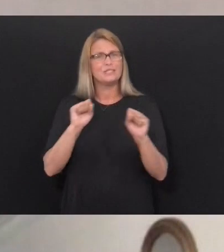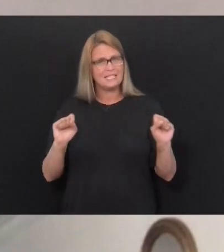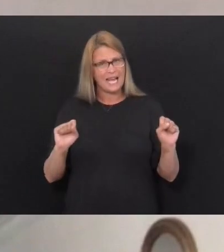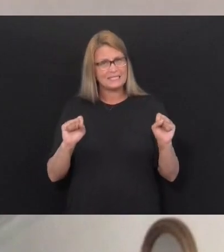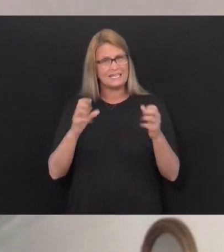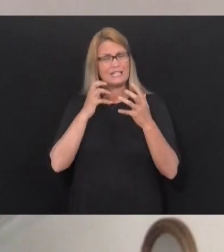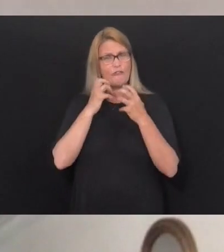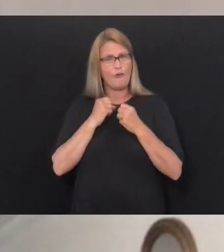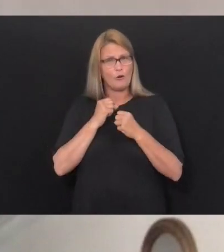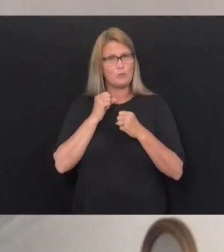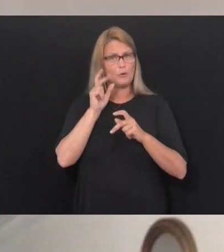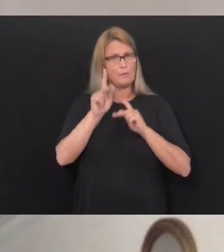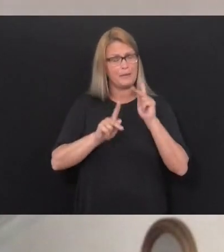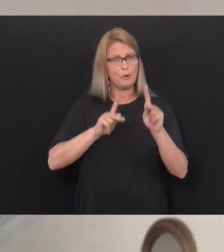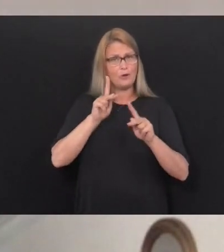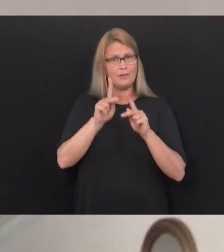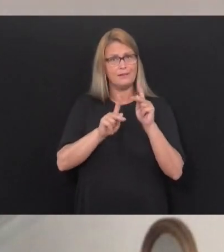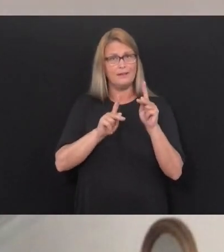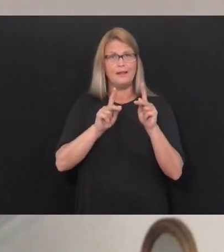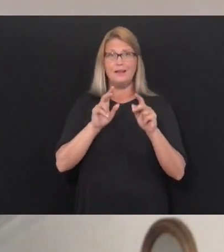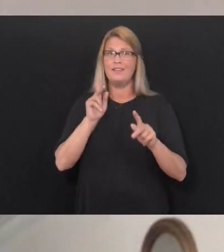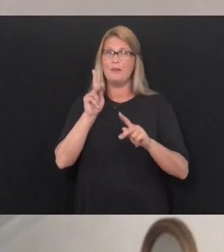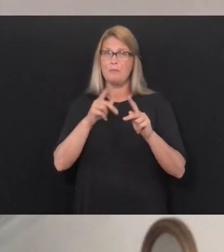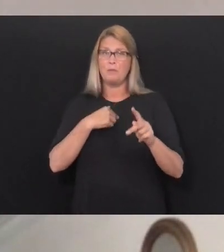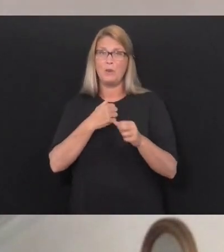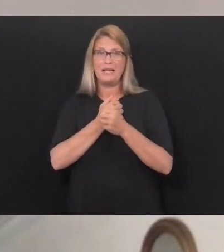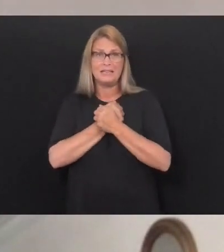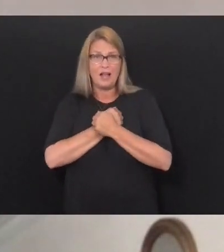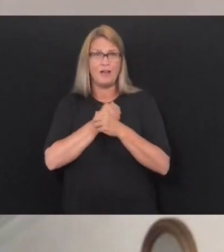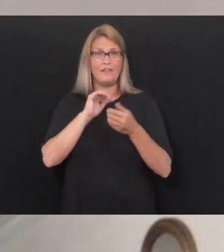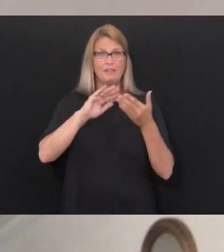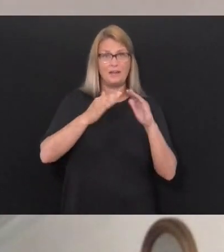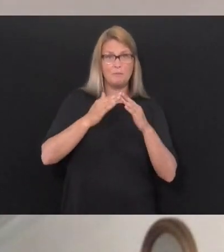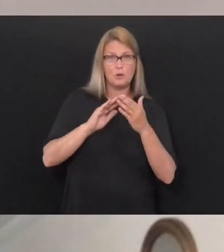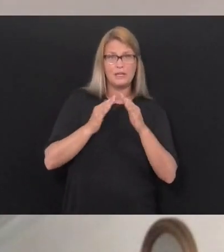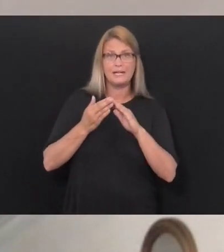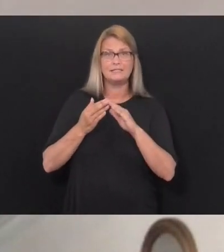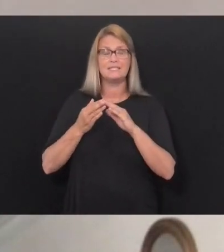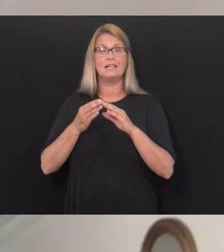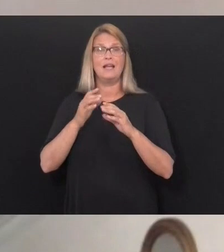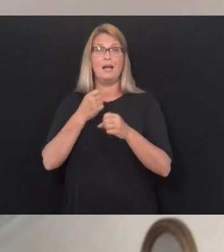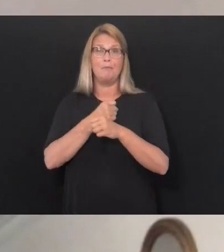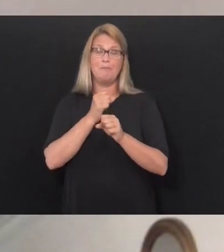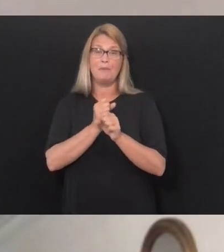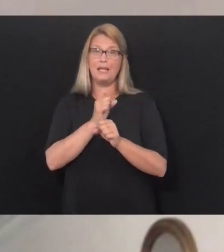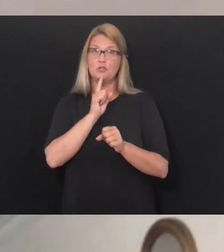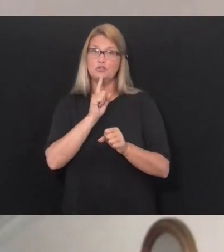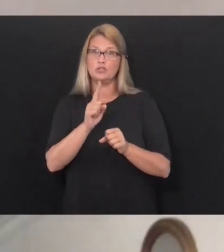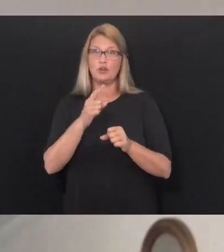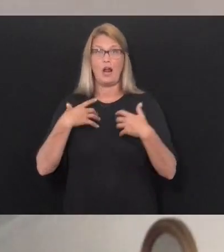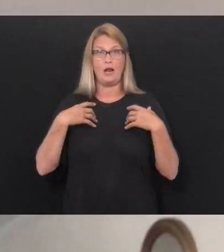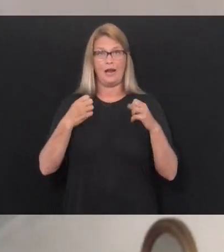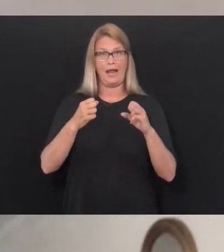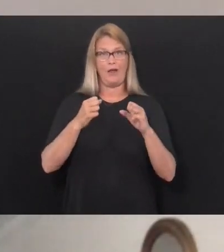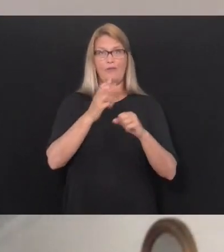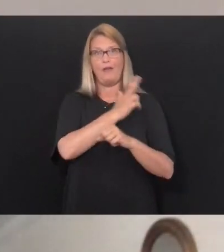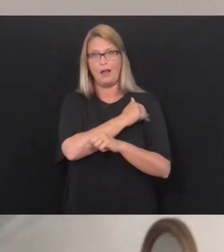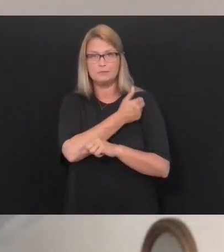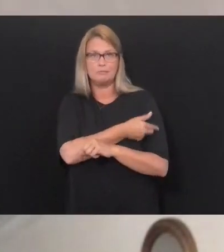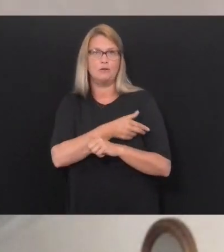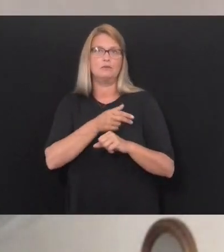tide washes us that vaccine. That vaccine's coming. It's not very far away. The inconvenience